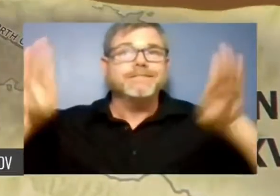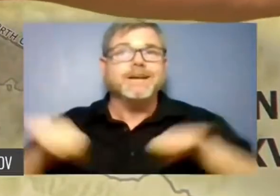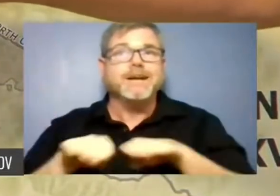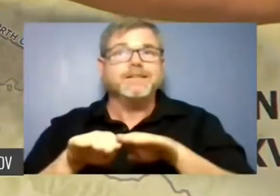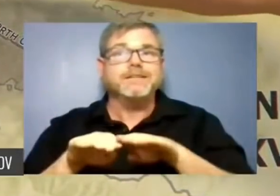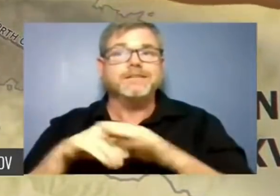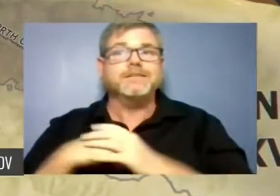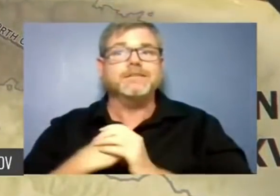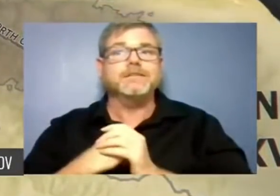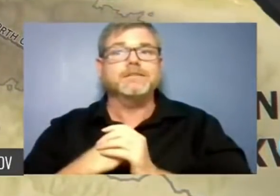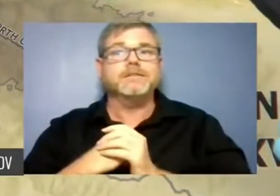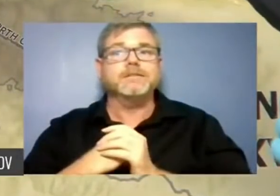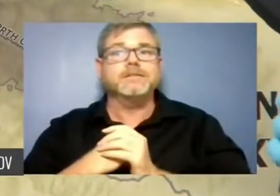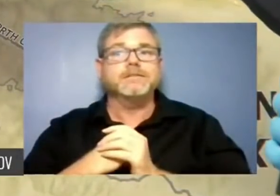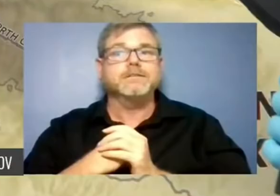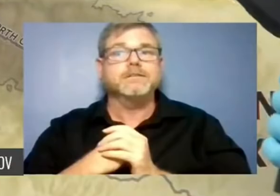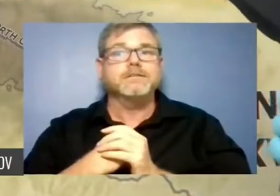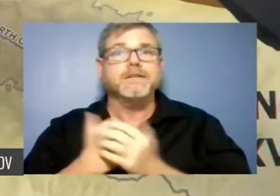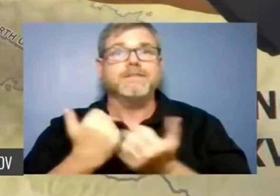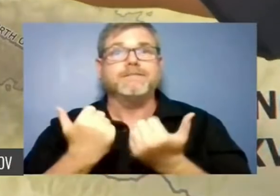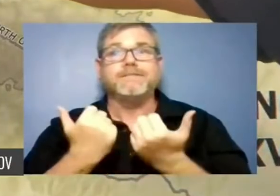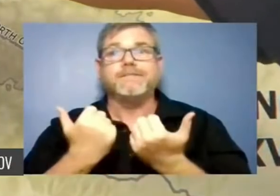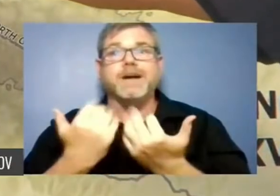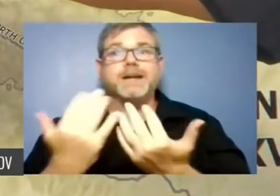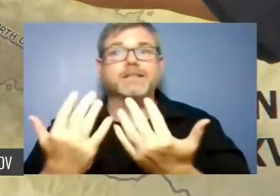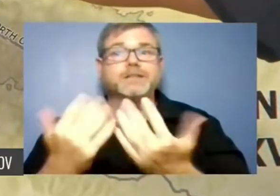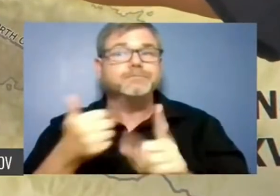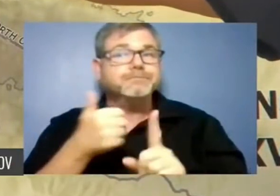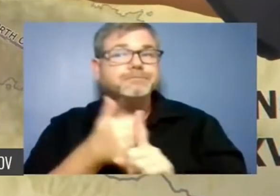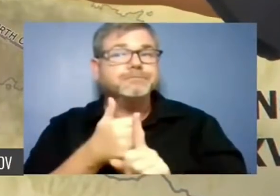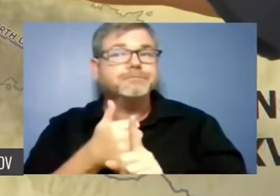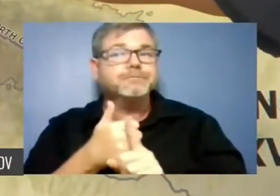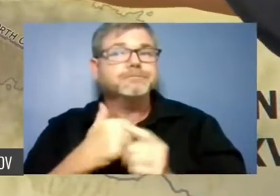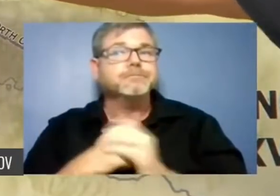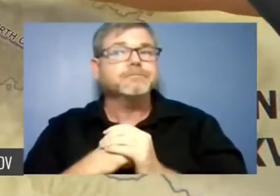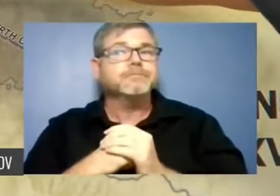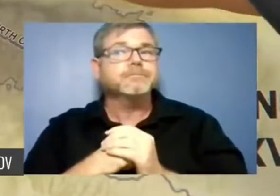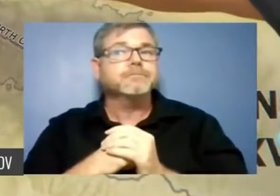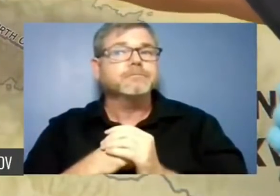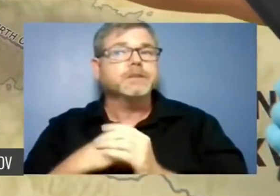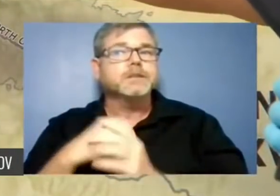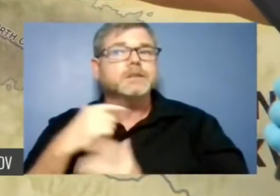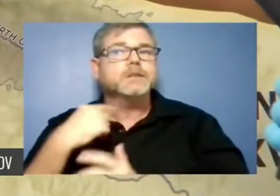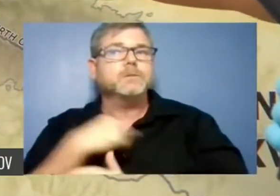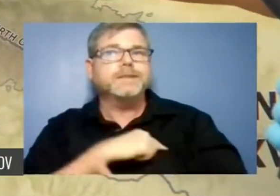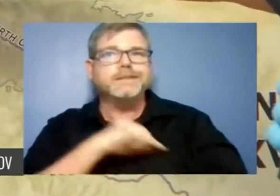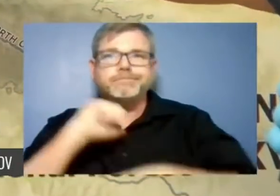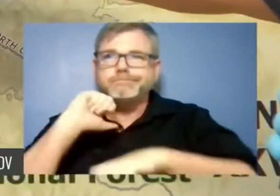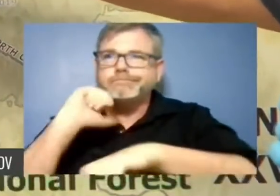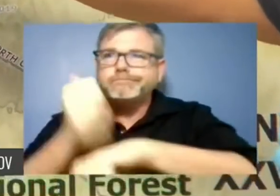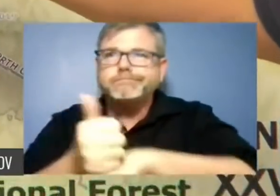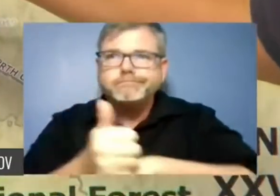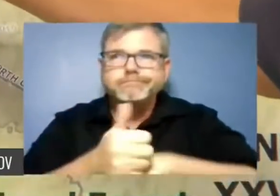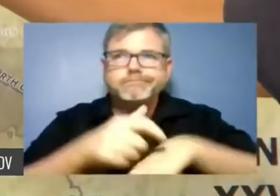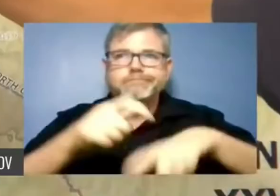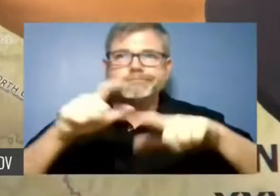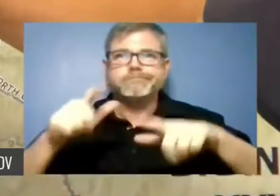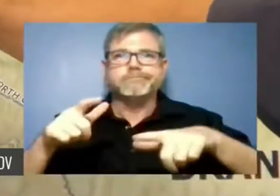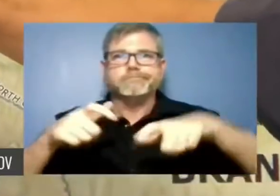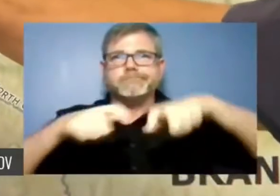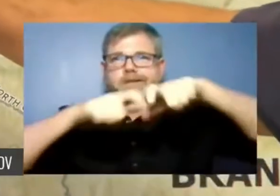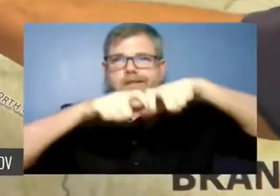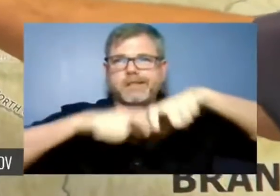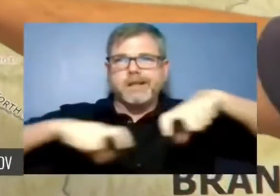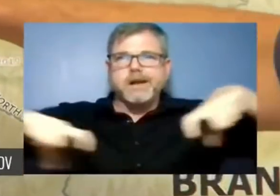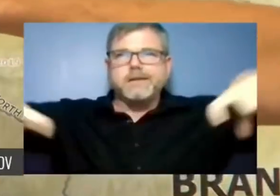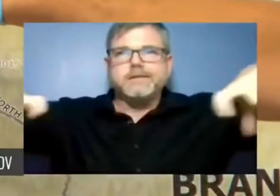the slope. We've had some lines that were put in place and they've been challenged the last couple days. Those lines have had spot fires over them. We've engaged